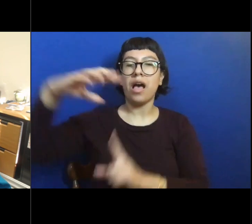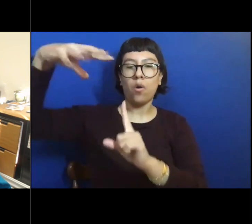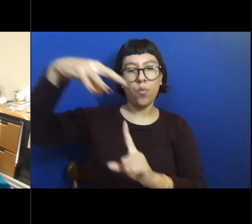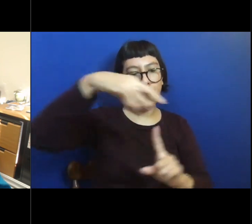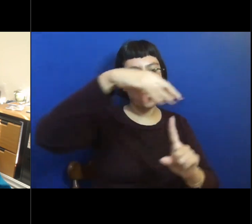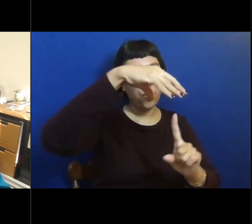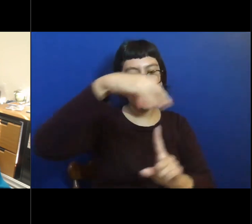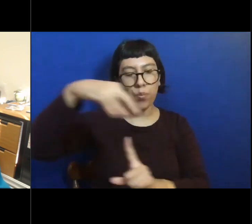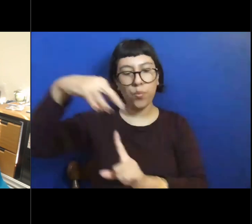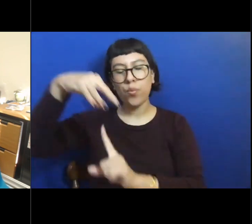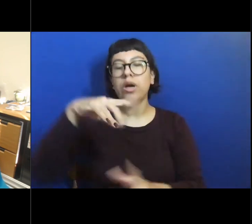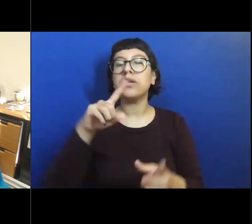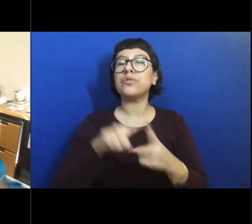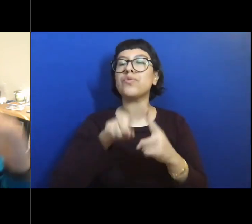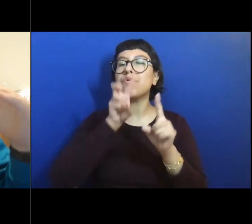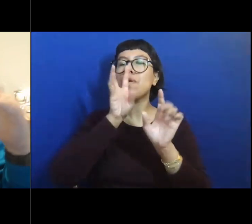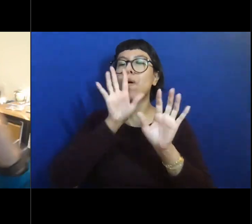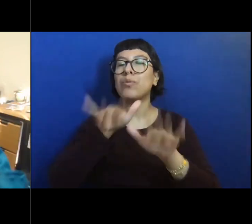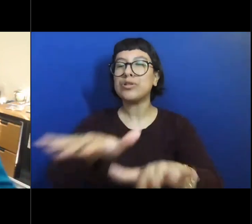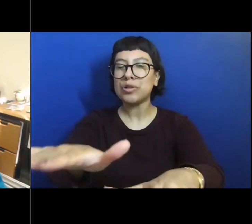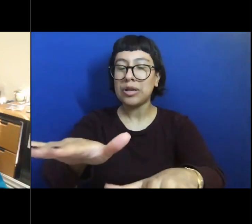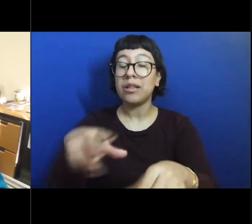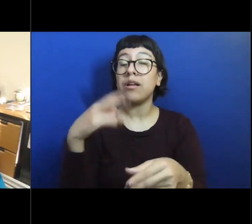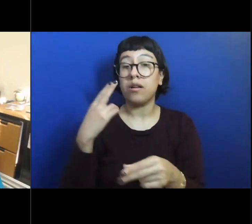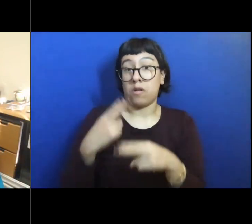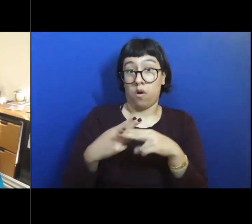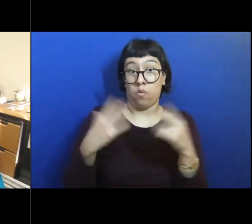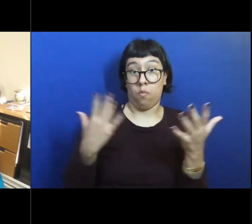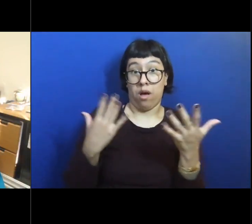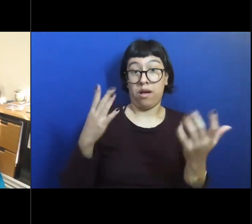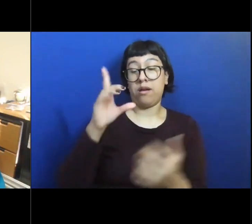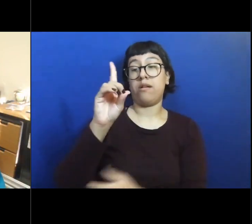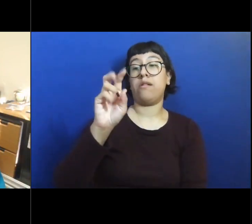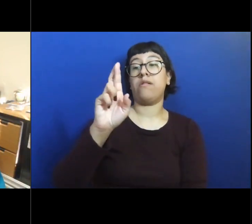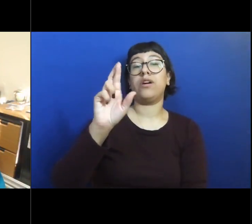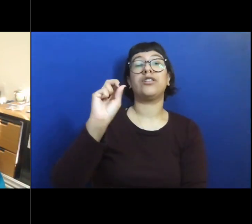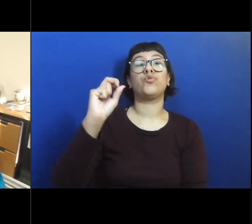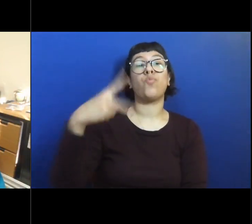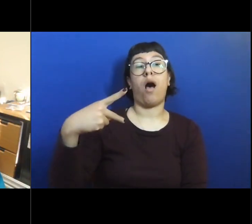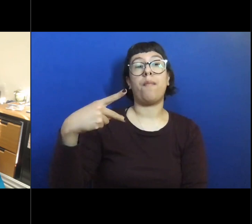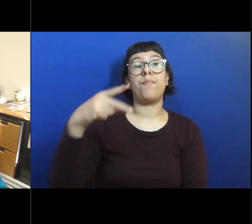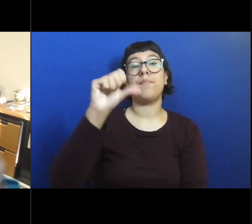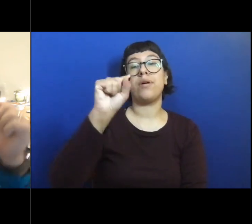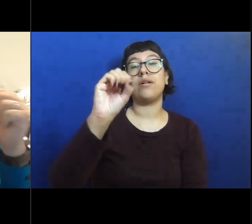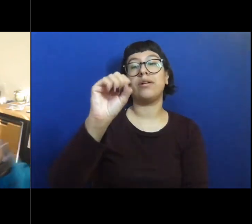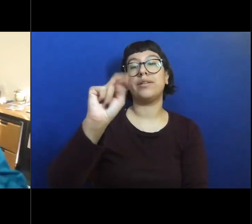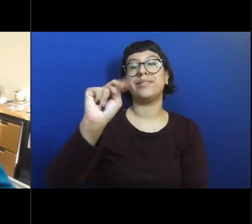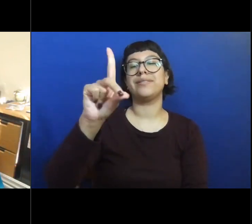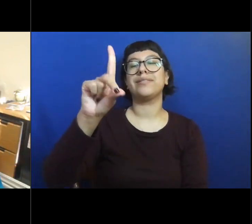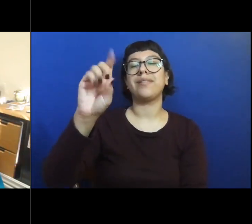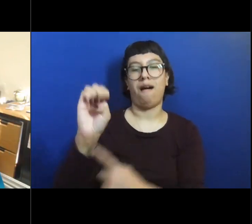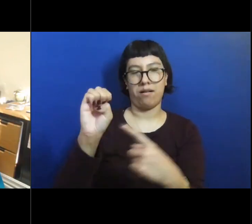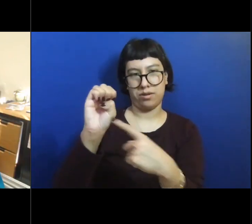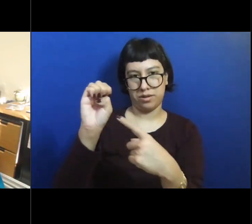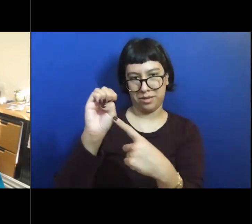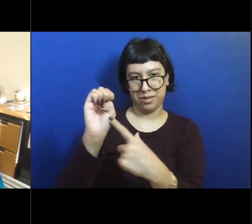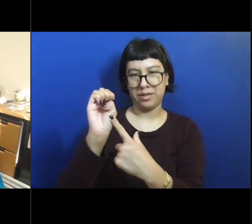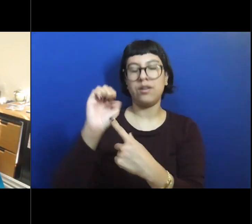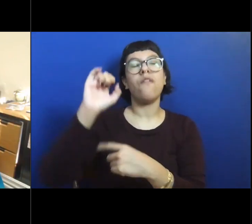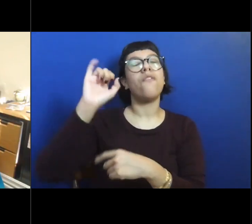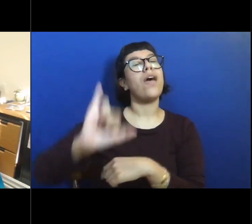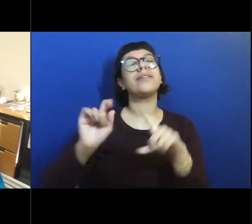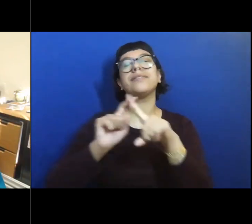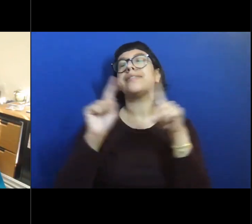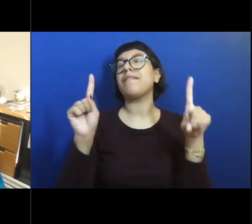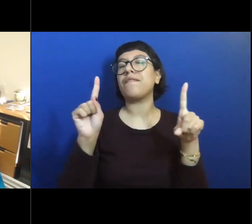so those are called dropsondes because they're dropping, but it's a very similar type of instrument that they shoot out of the back